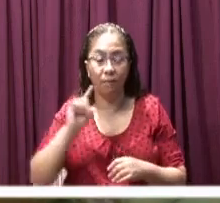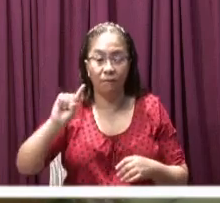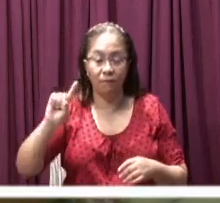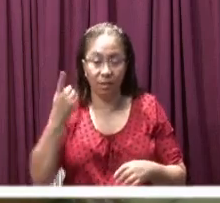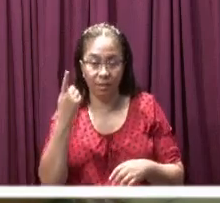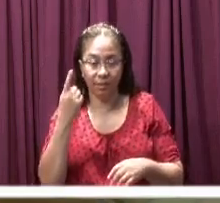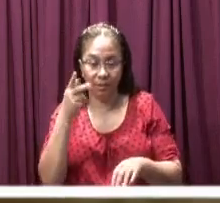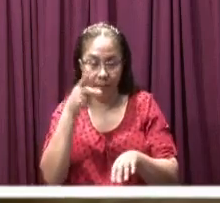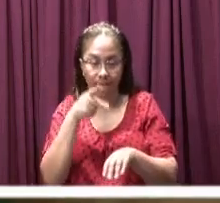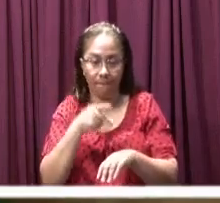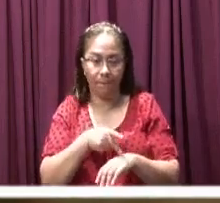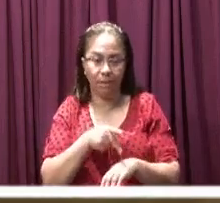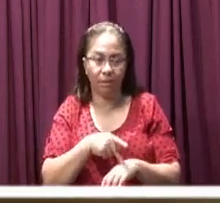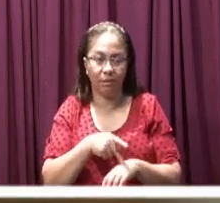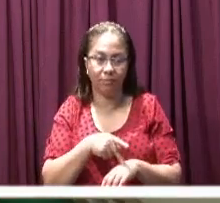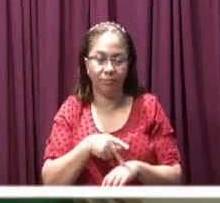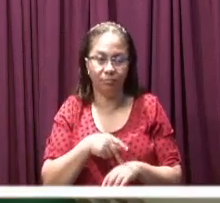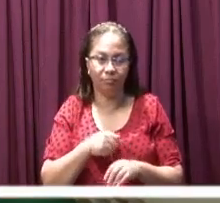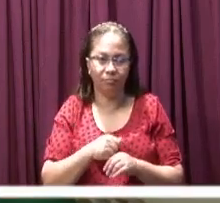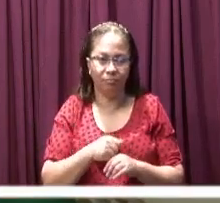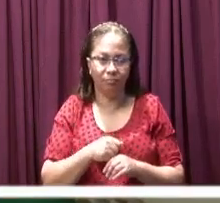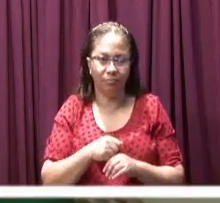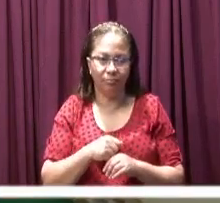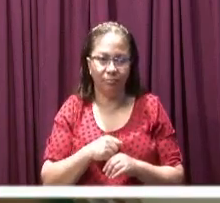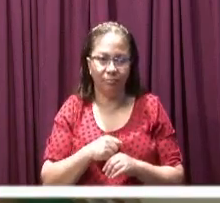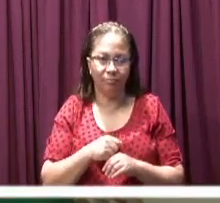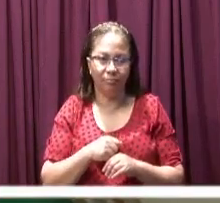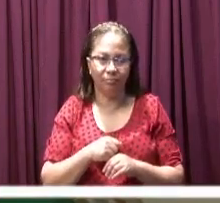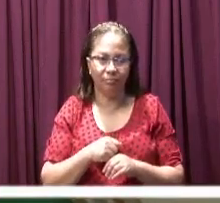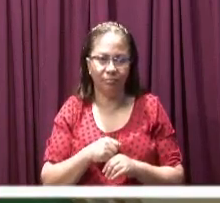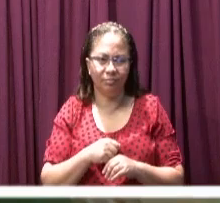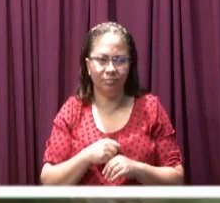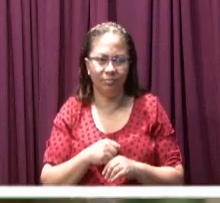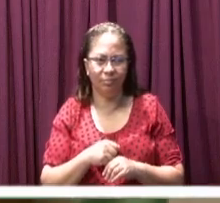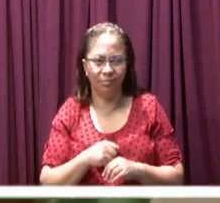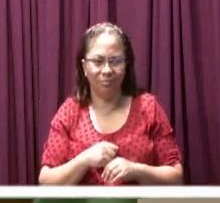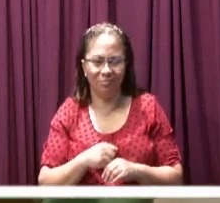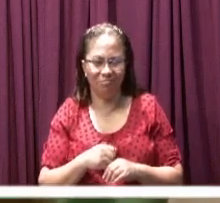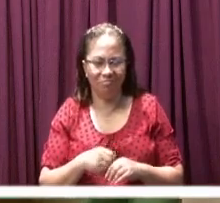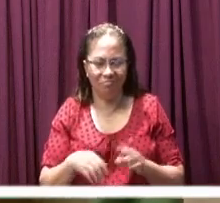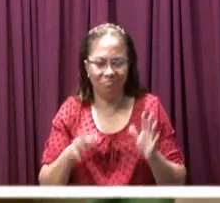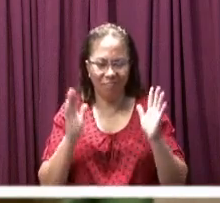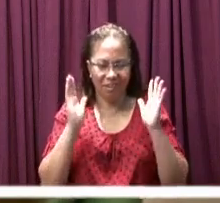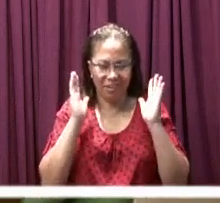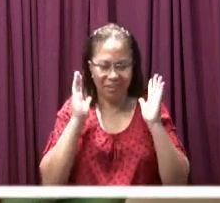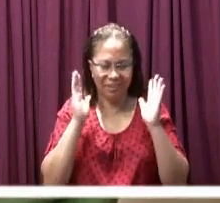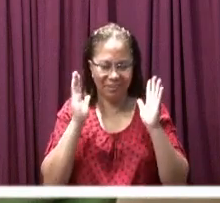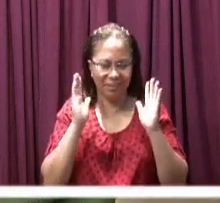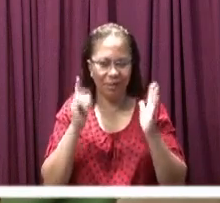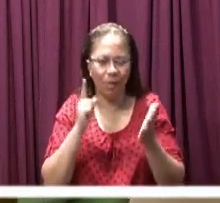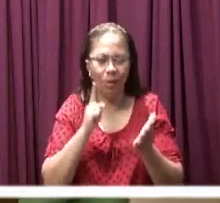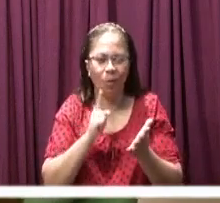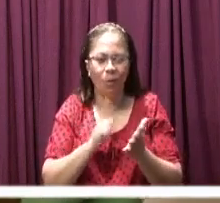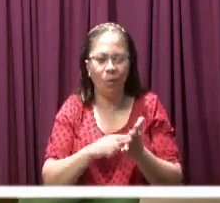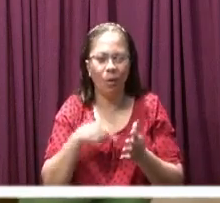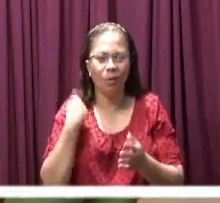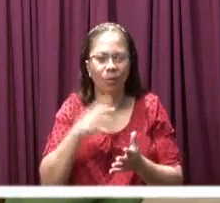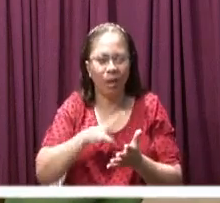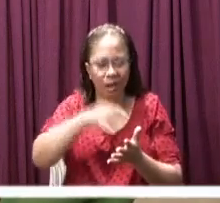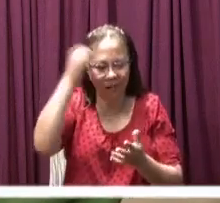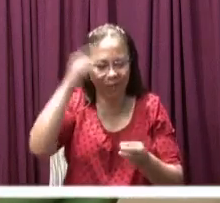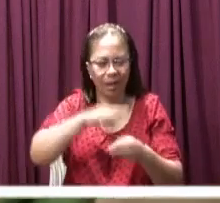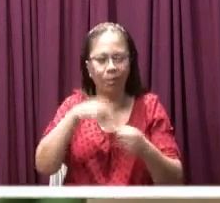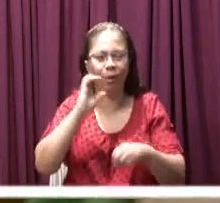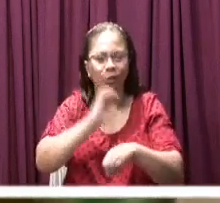first, Simon, who is called Peter. So here are the things we're learning about church from this one